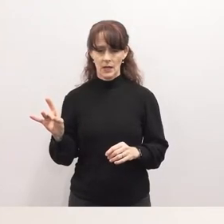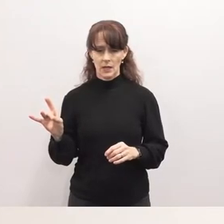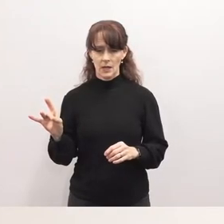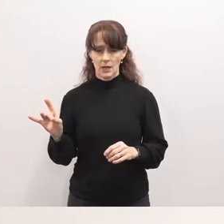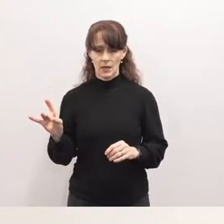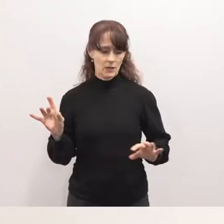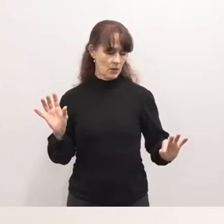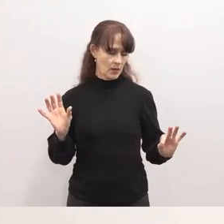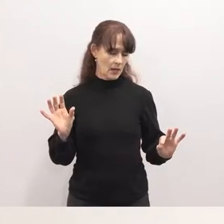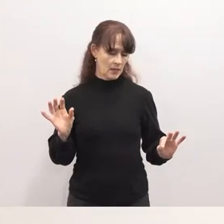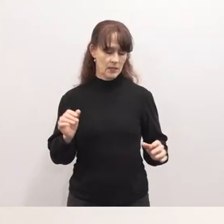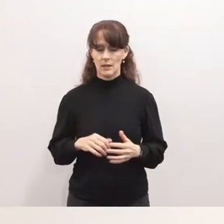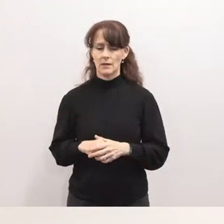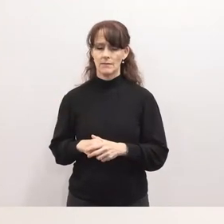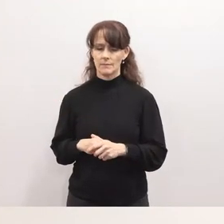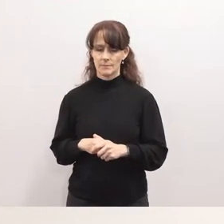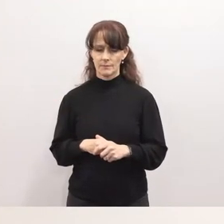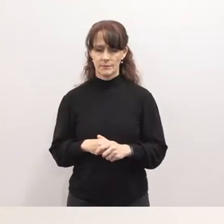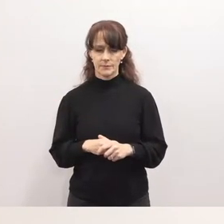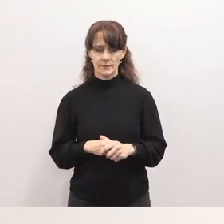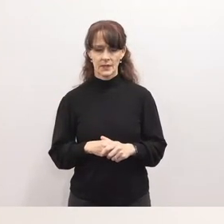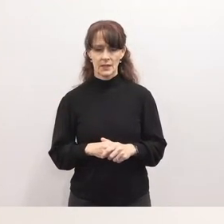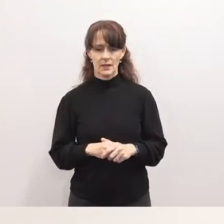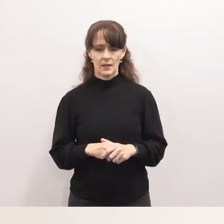number 9. Yep.